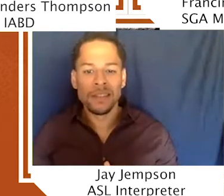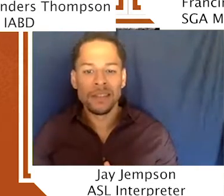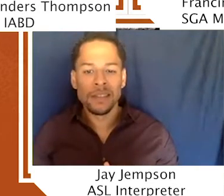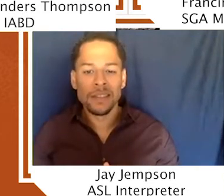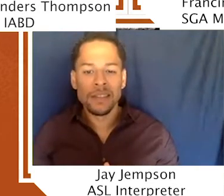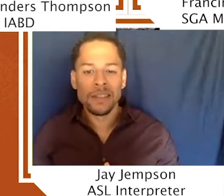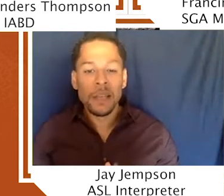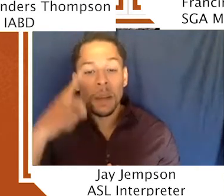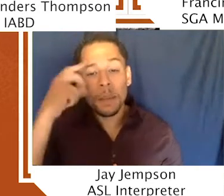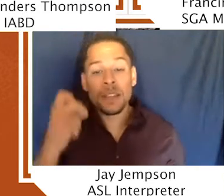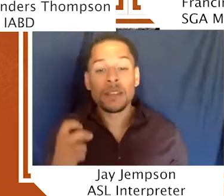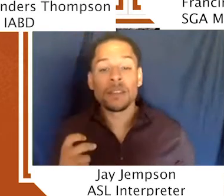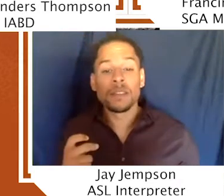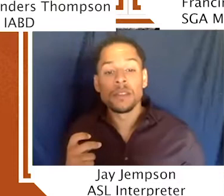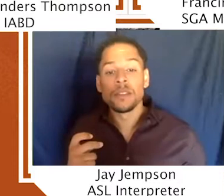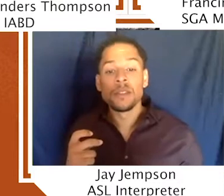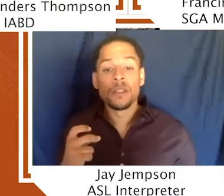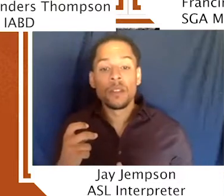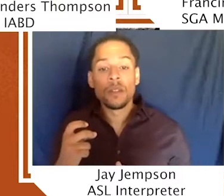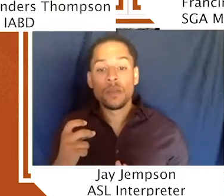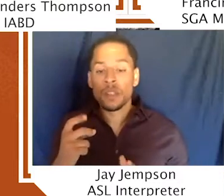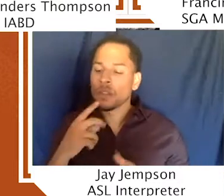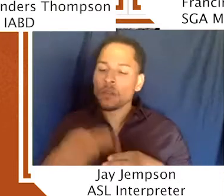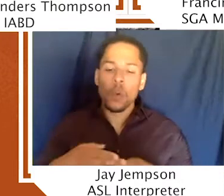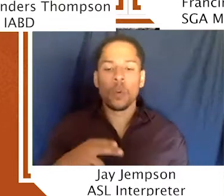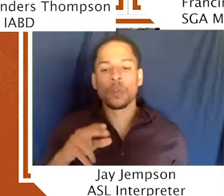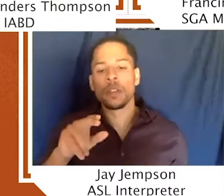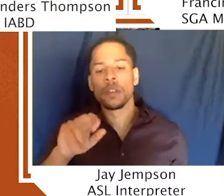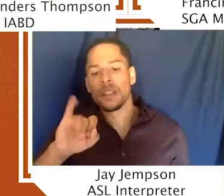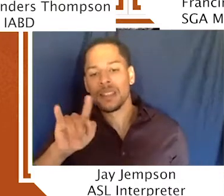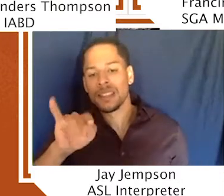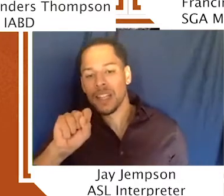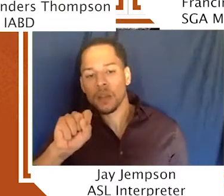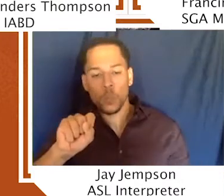And that's the beginning of another thing that I won't go into.